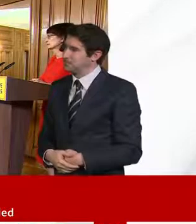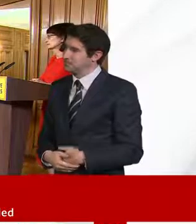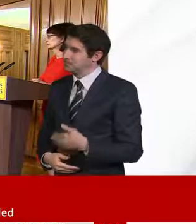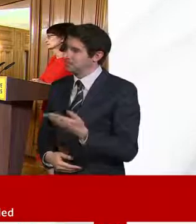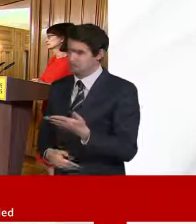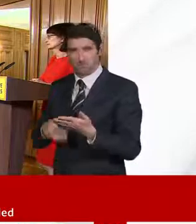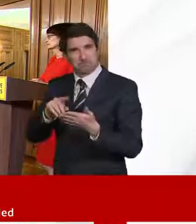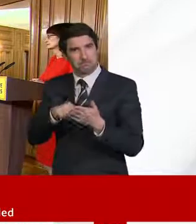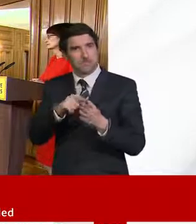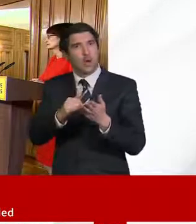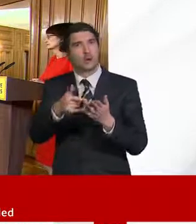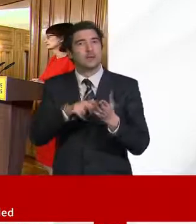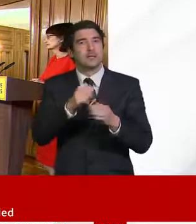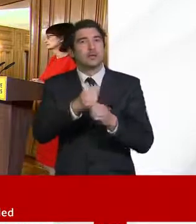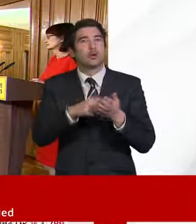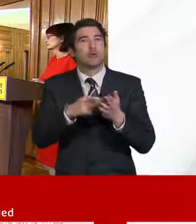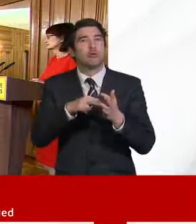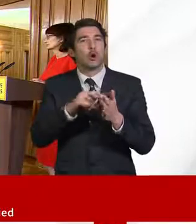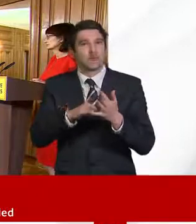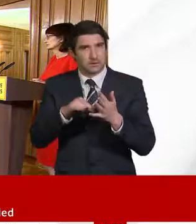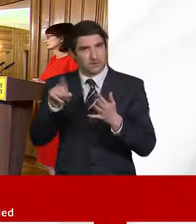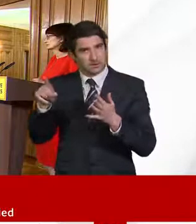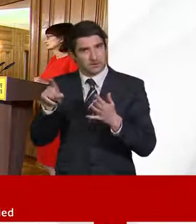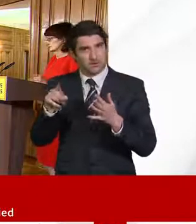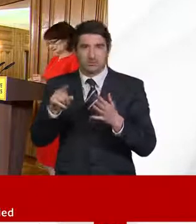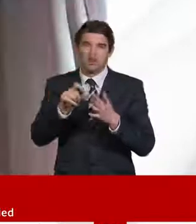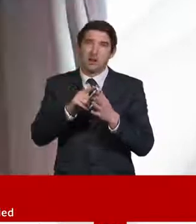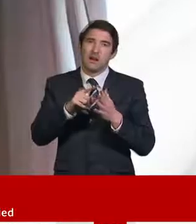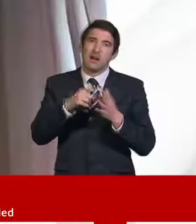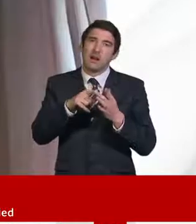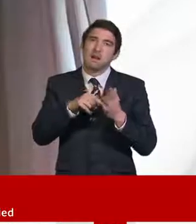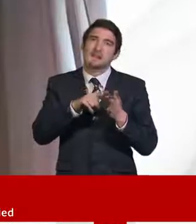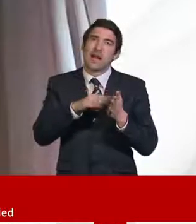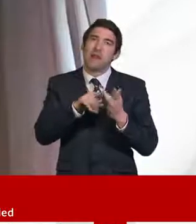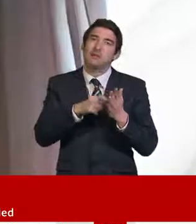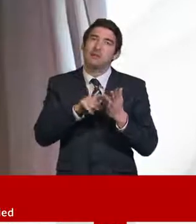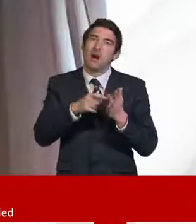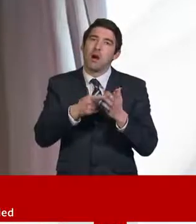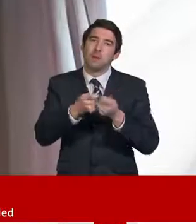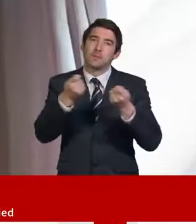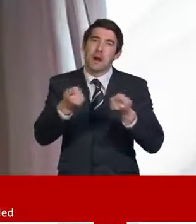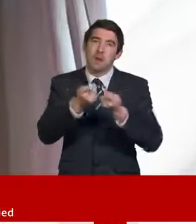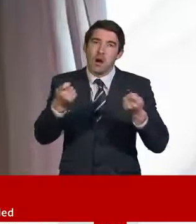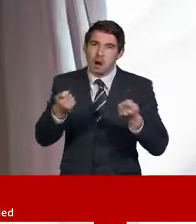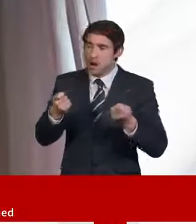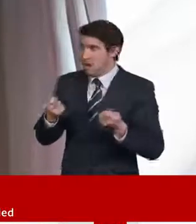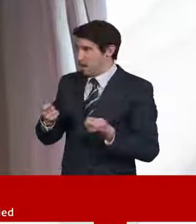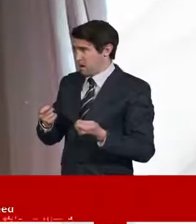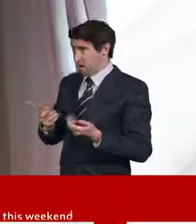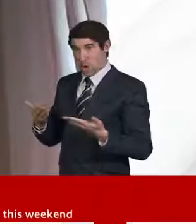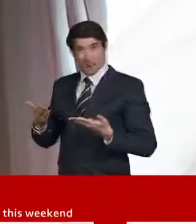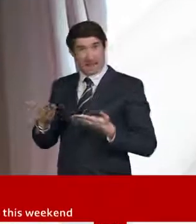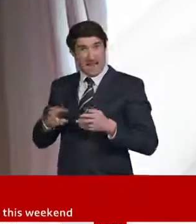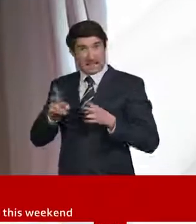Thank you. The rise in the death toll today is shocking. Can you give us any idea of when the peak might come and how